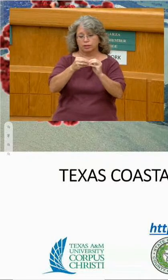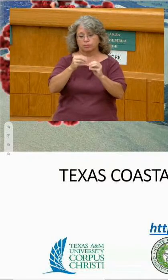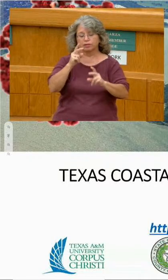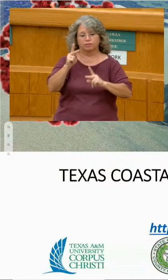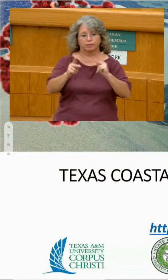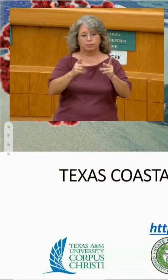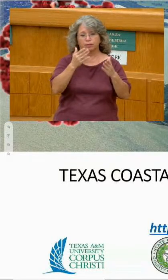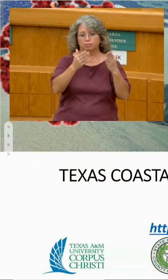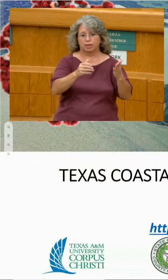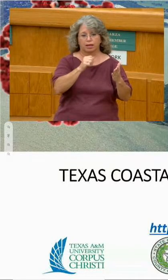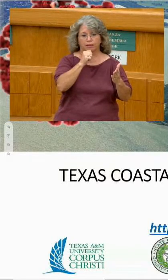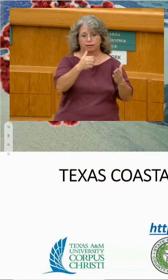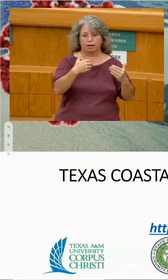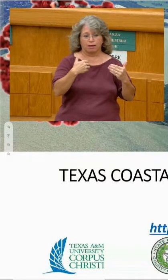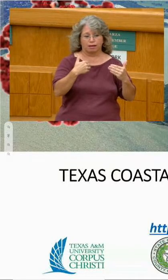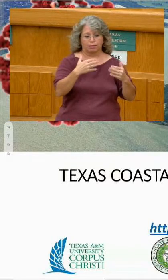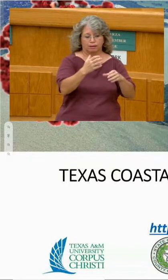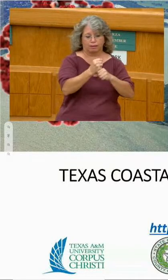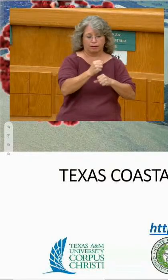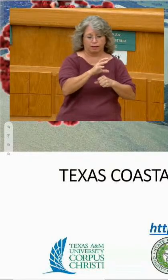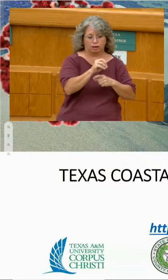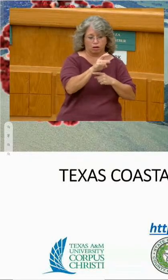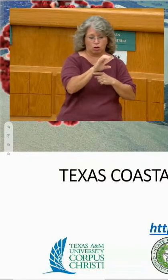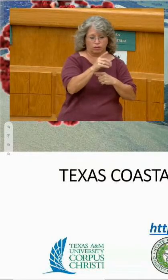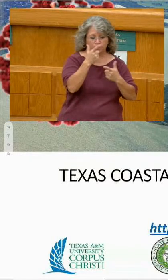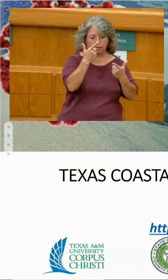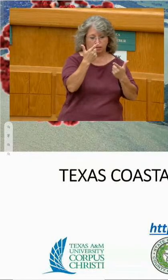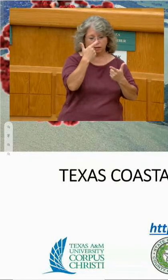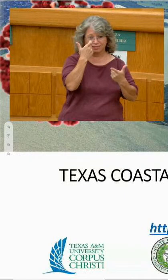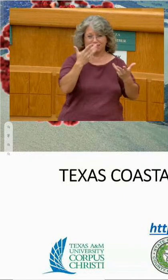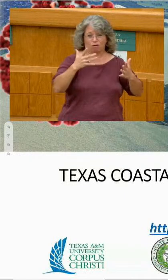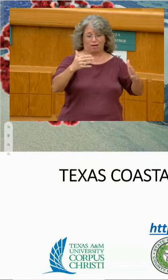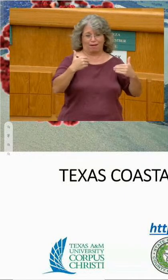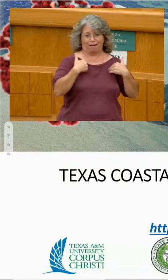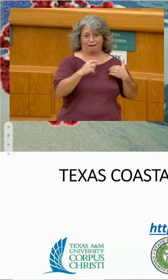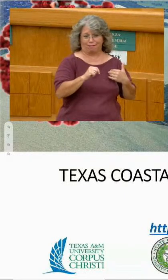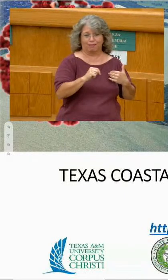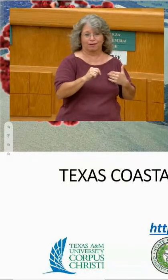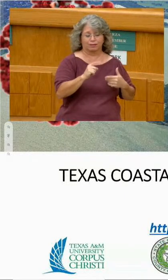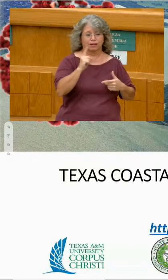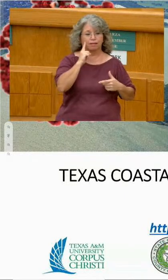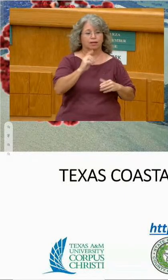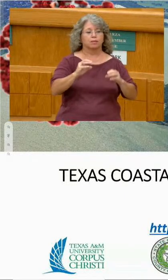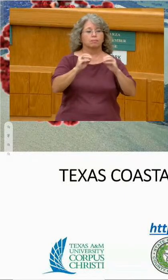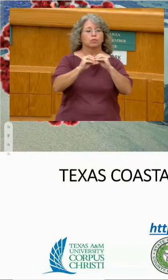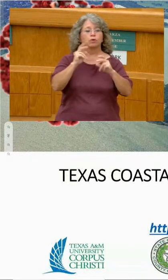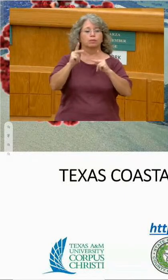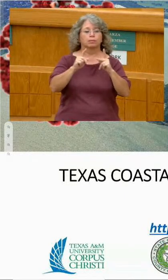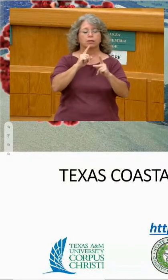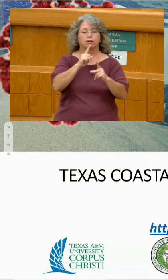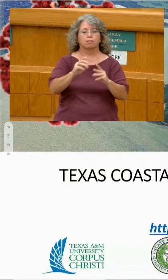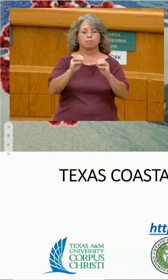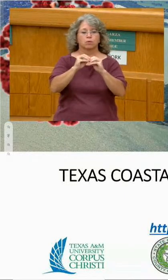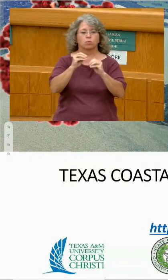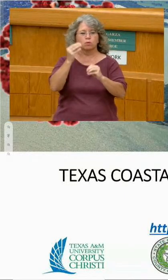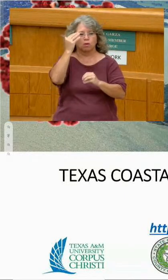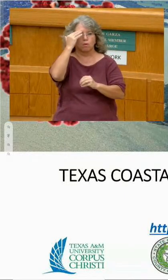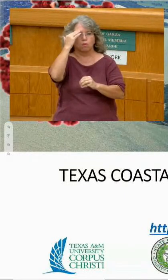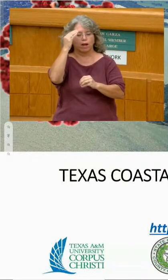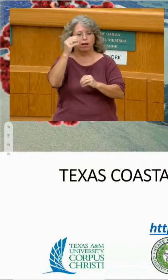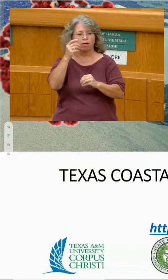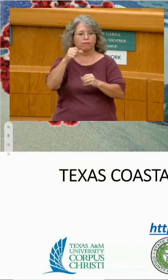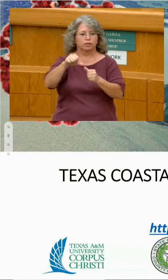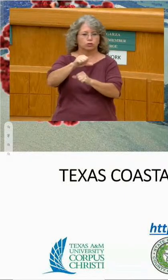COVID because they've already had it at this point. I think people are being more cognizant of social